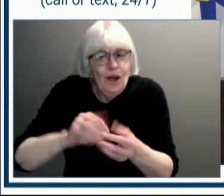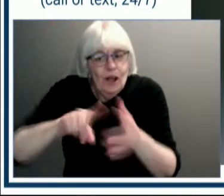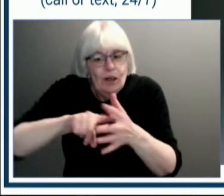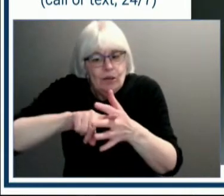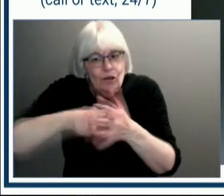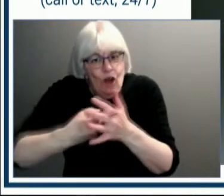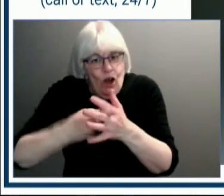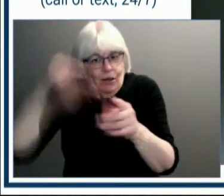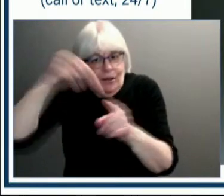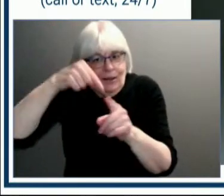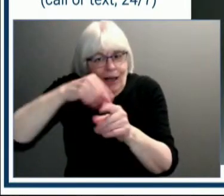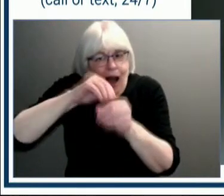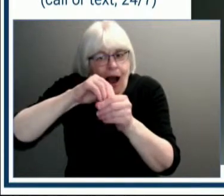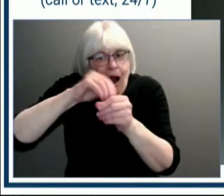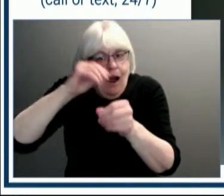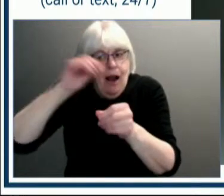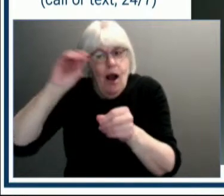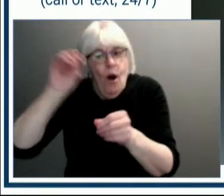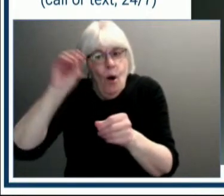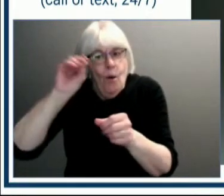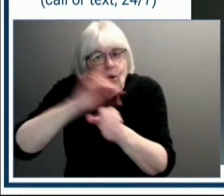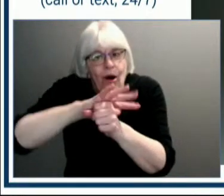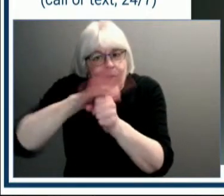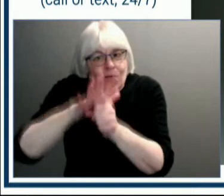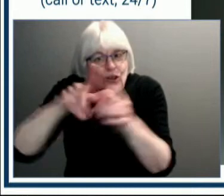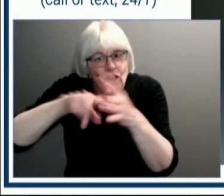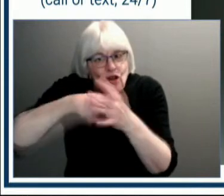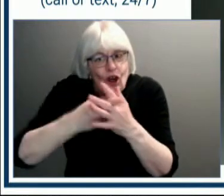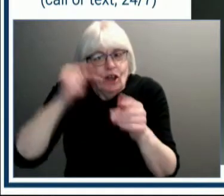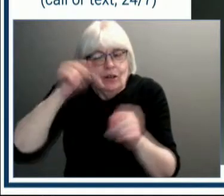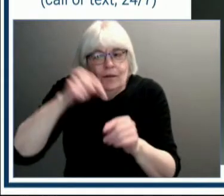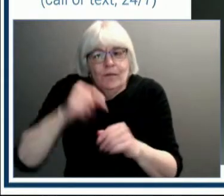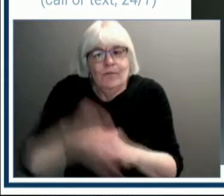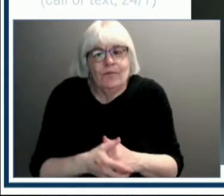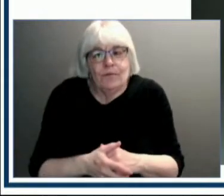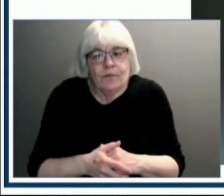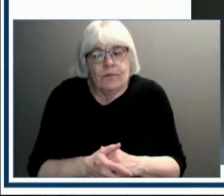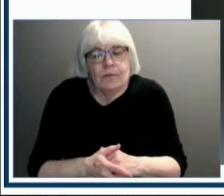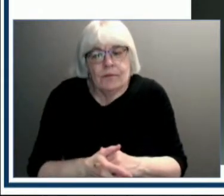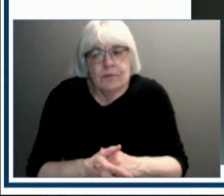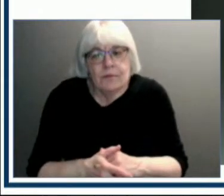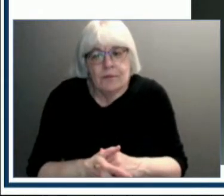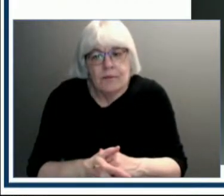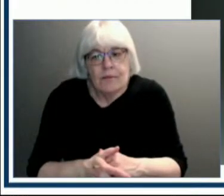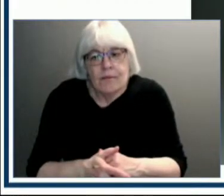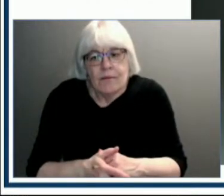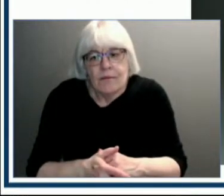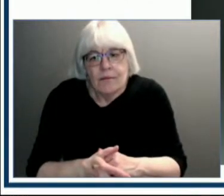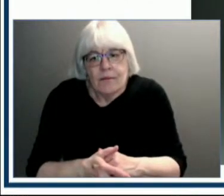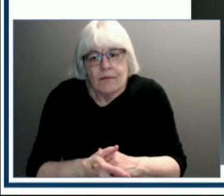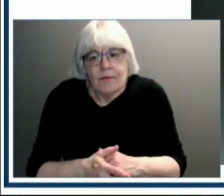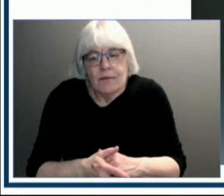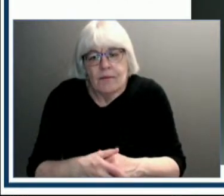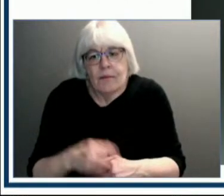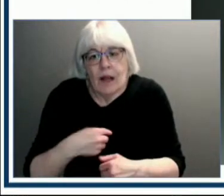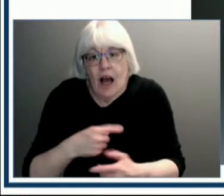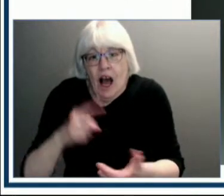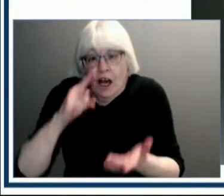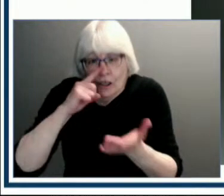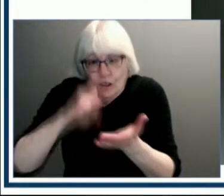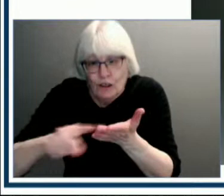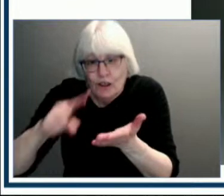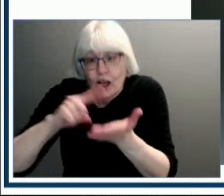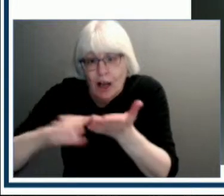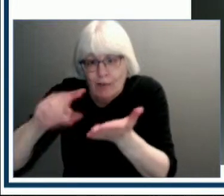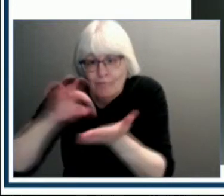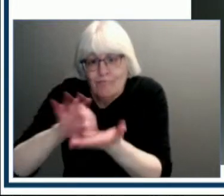track of the queue of at any given time who's in hospital and what's that telling us.